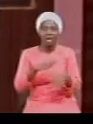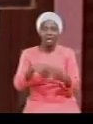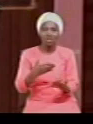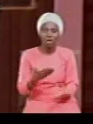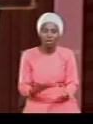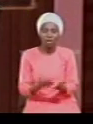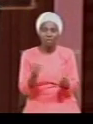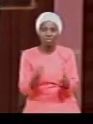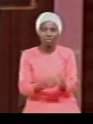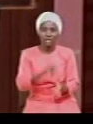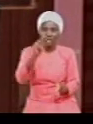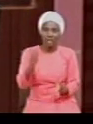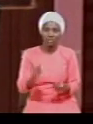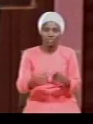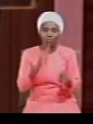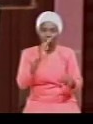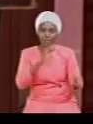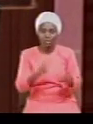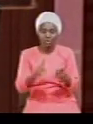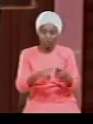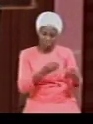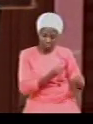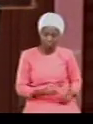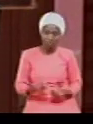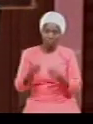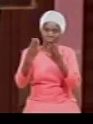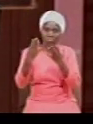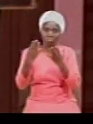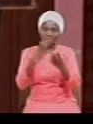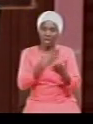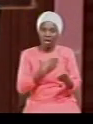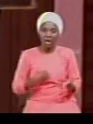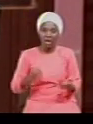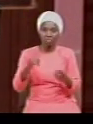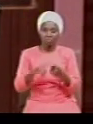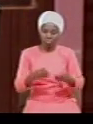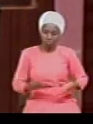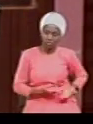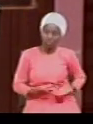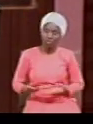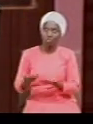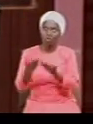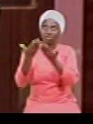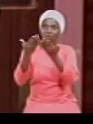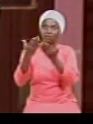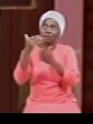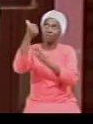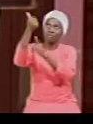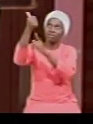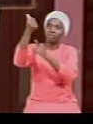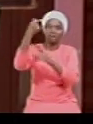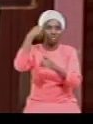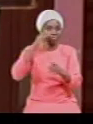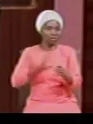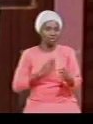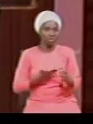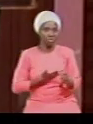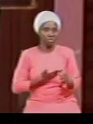had to be done to sacrifice and to offer himself for